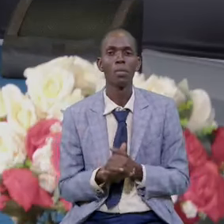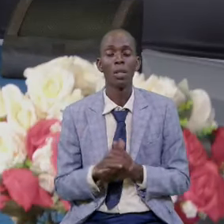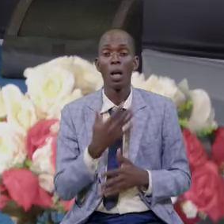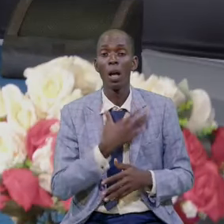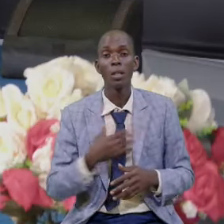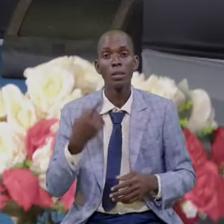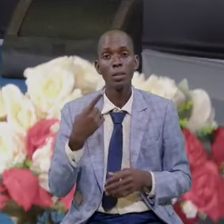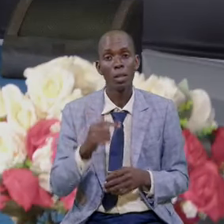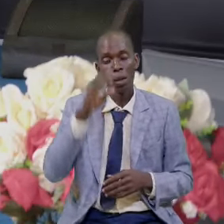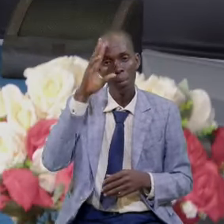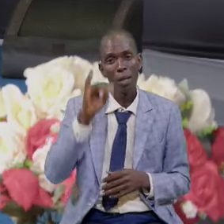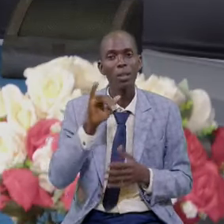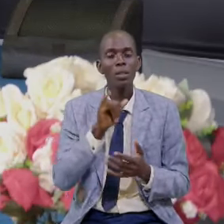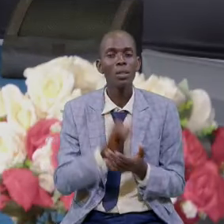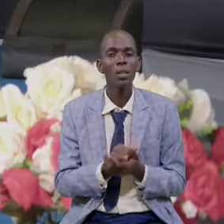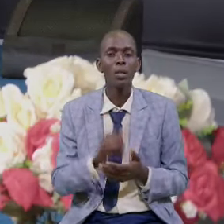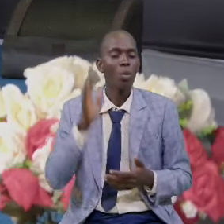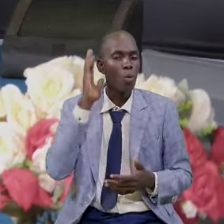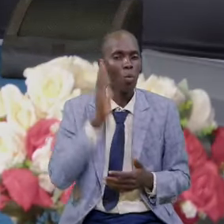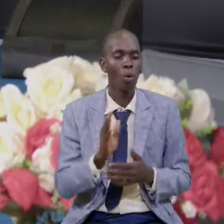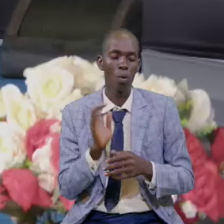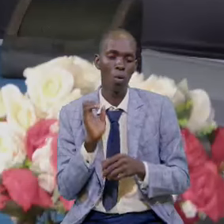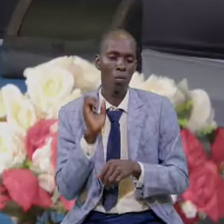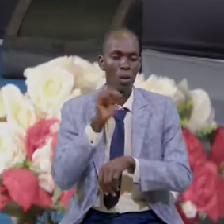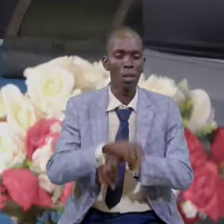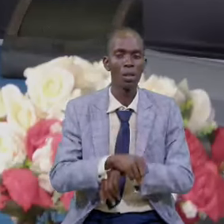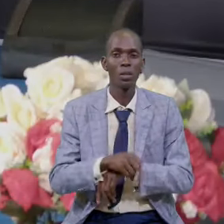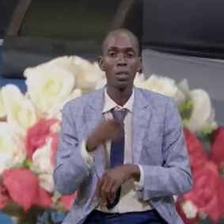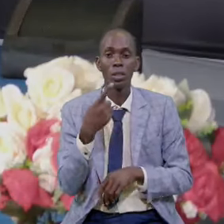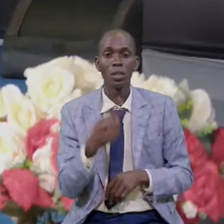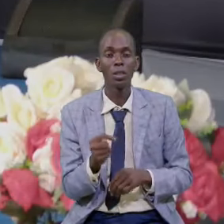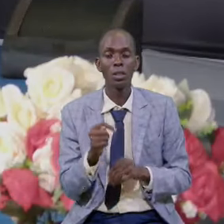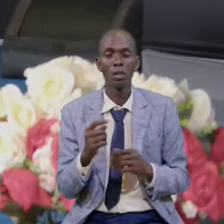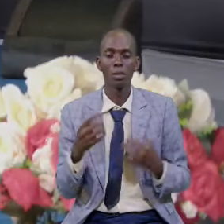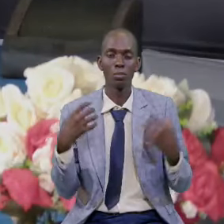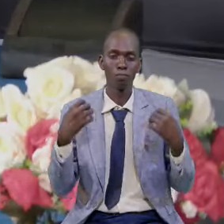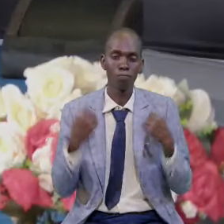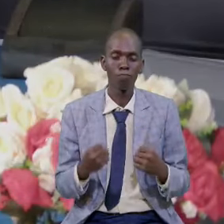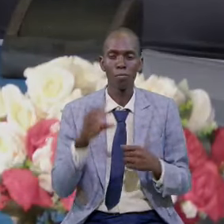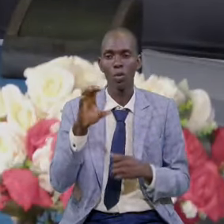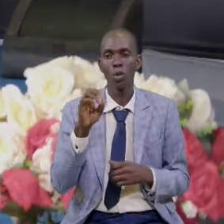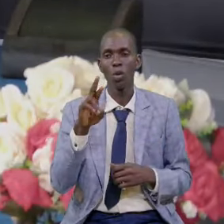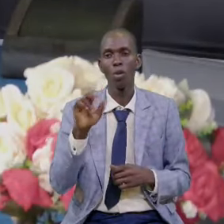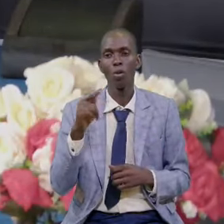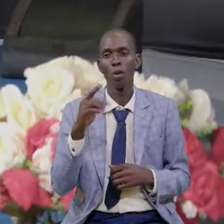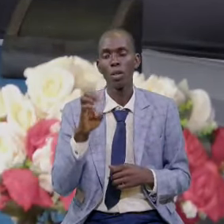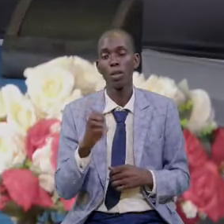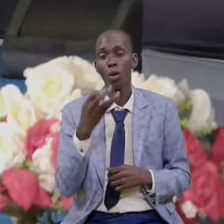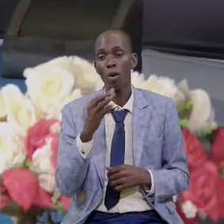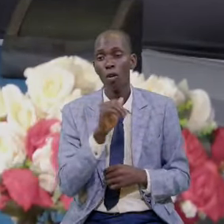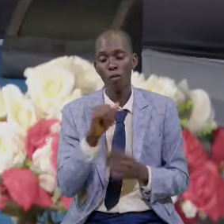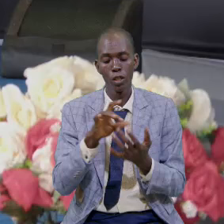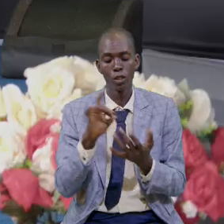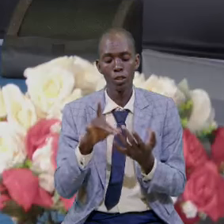he will overcome, the courage of the chosen man. And the Lord give you